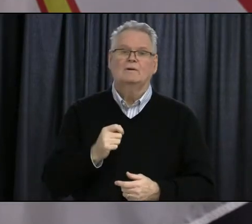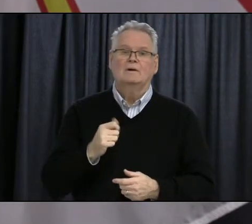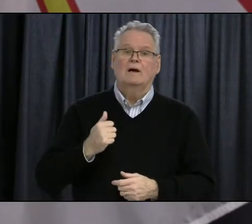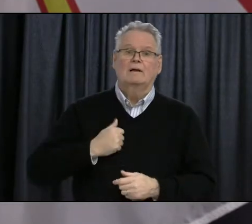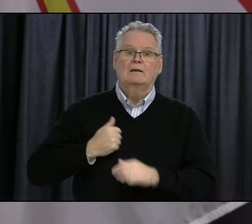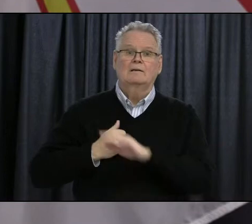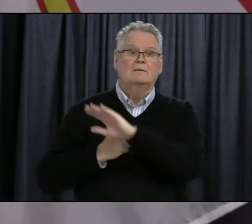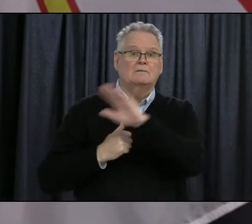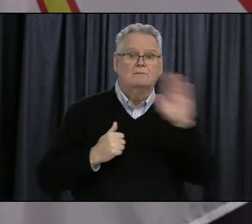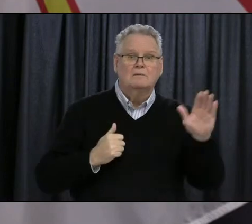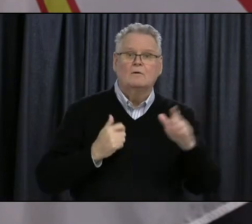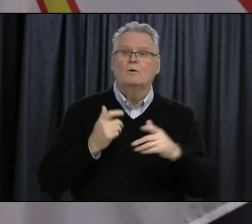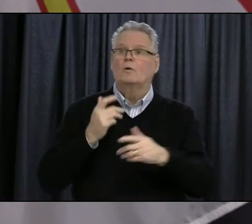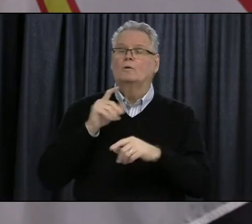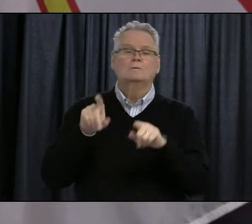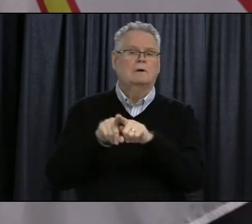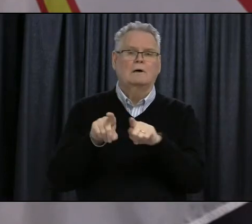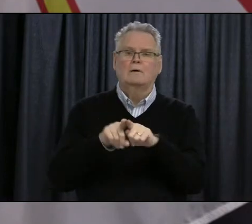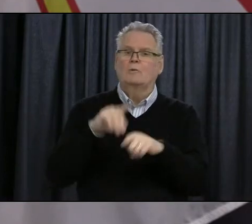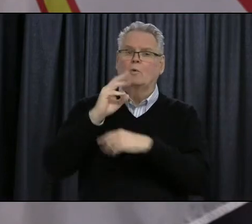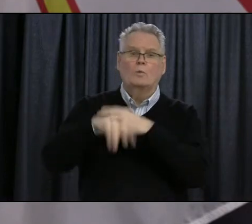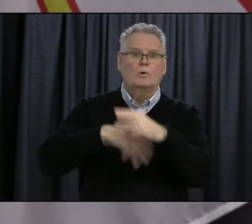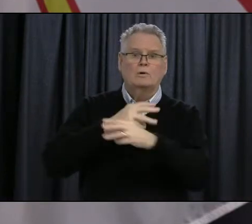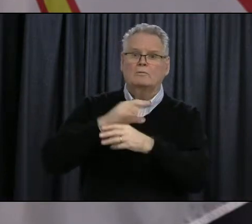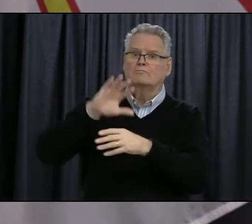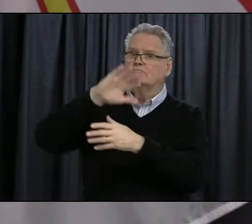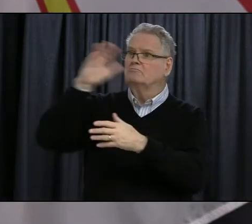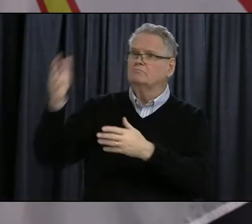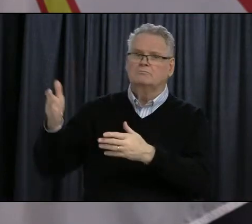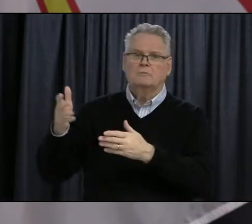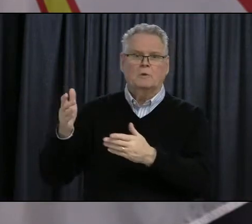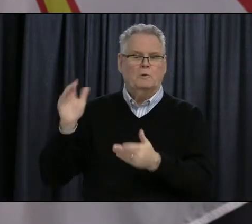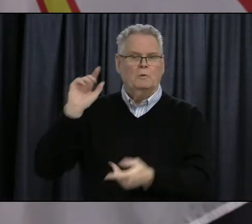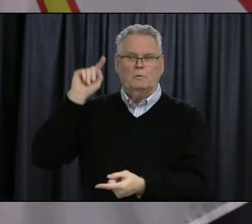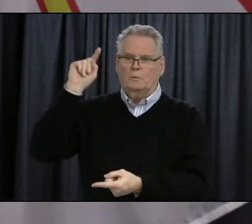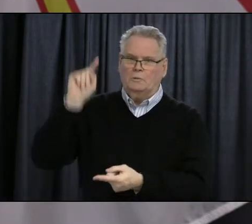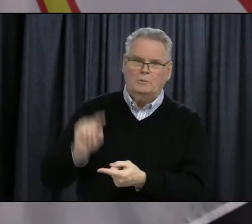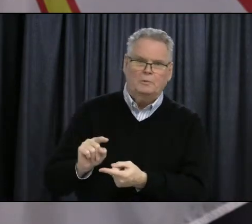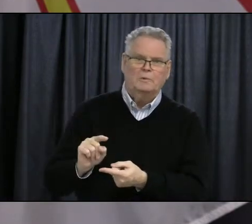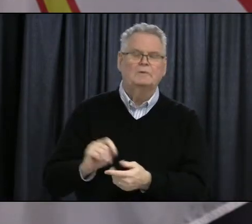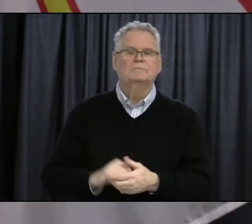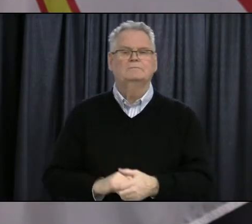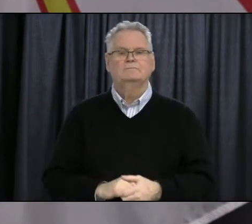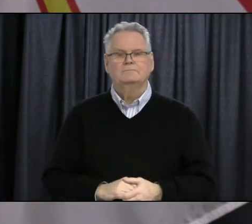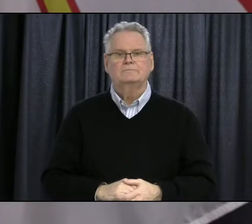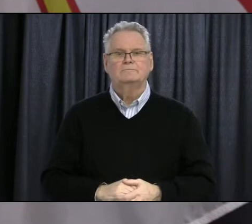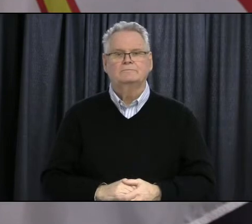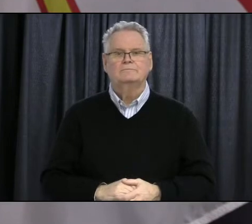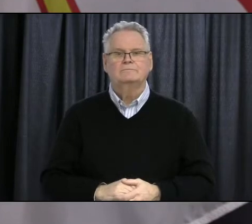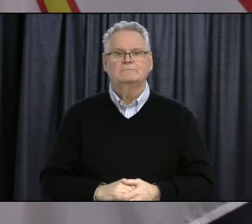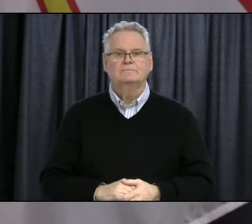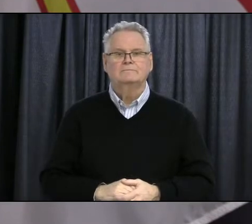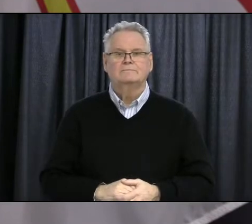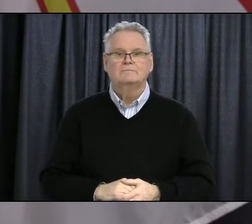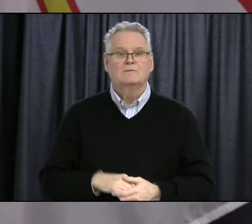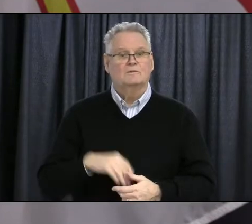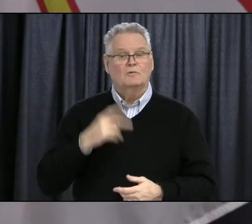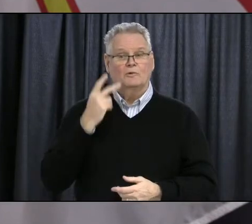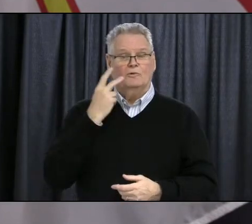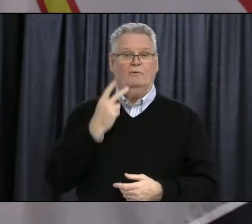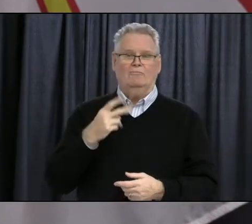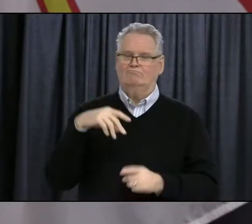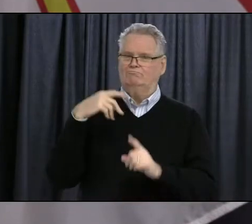the world. So I think that is the main reason that we're seeing this. And the fact that we've had more